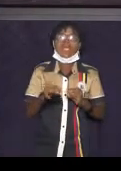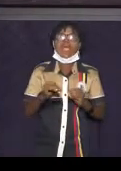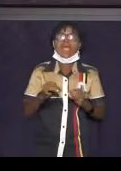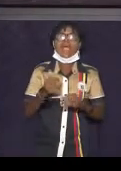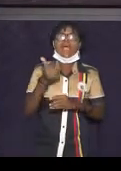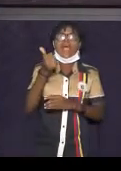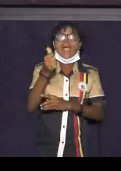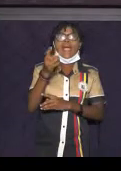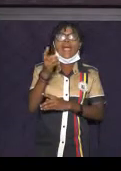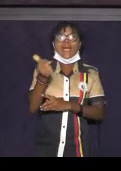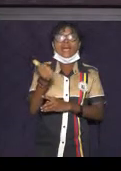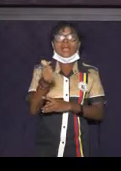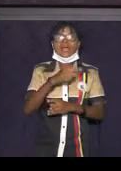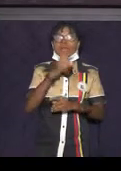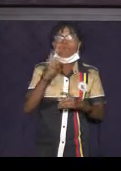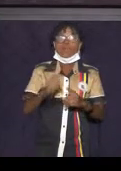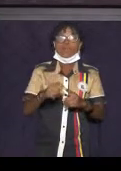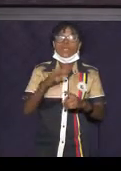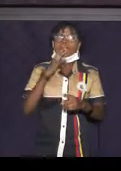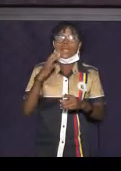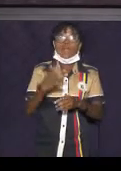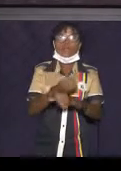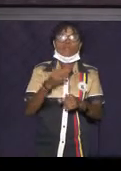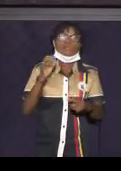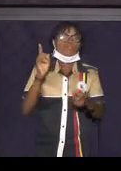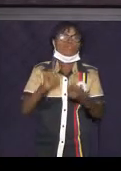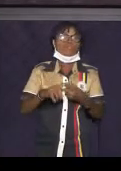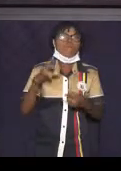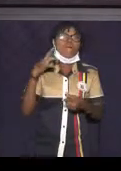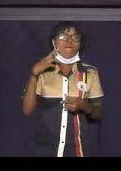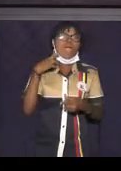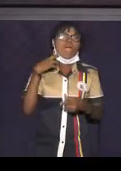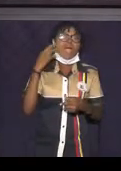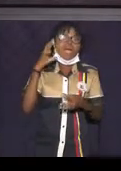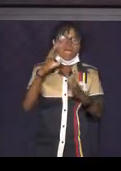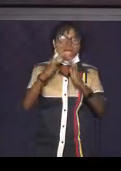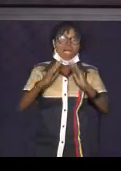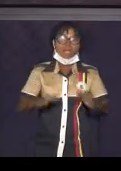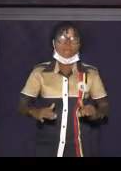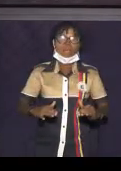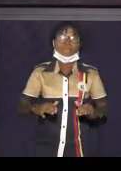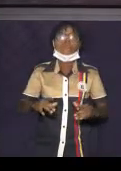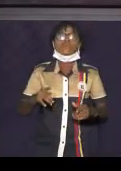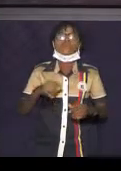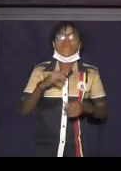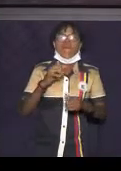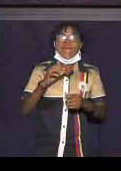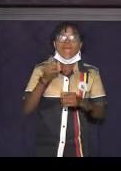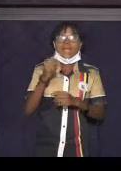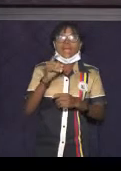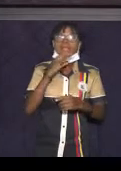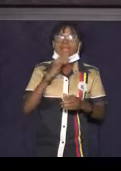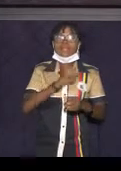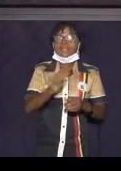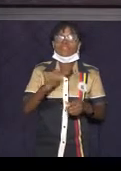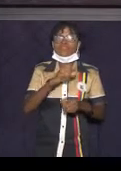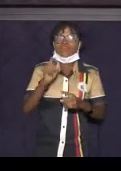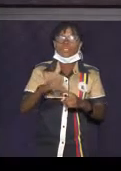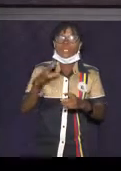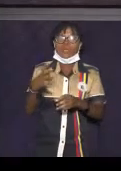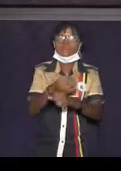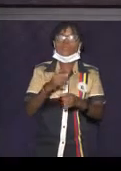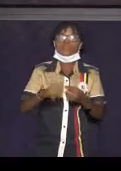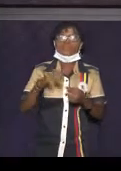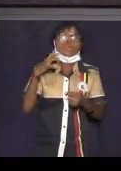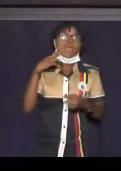Ada dash when I got to our house. Ada dash when I got to our house.